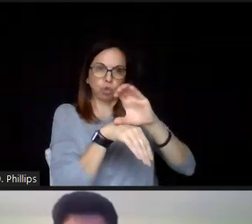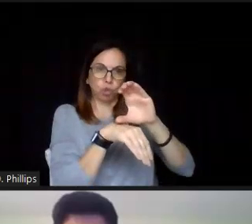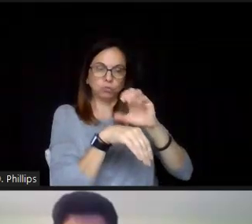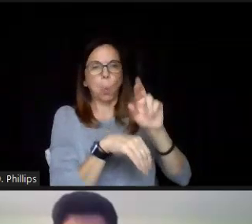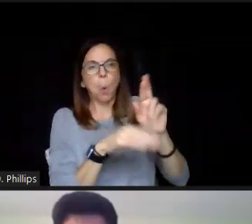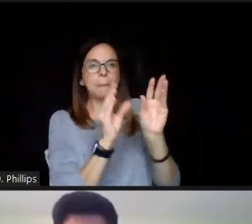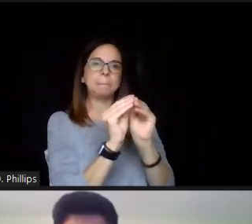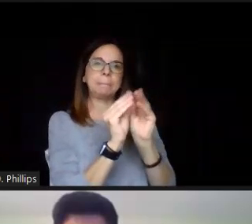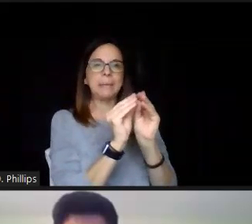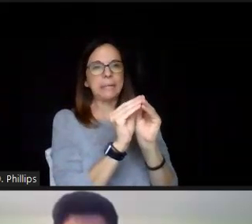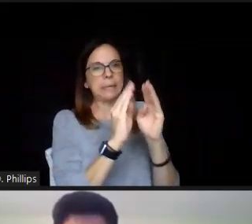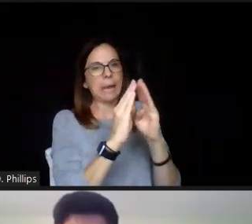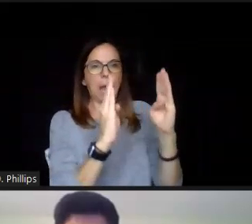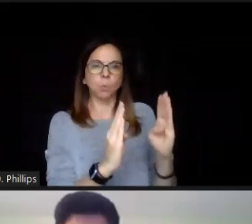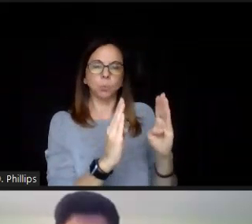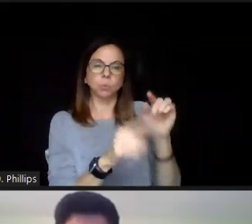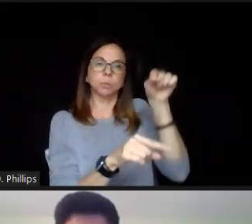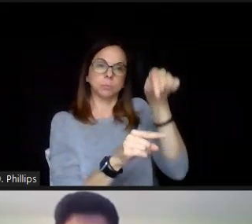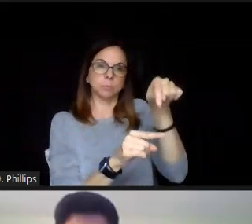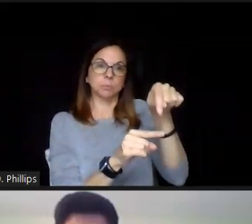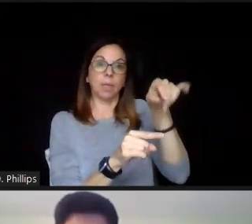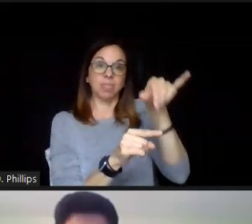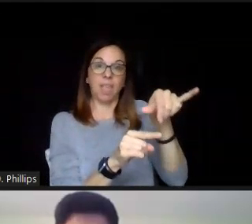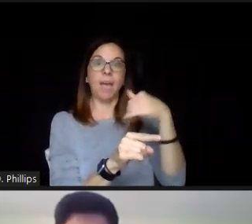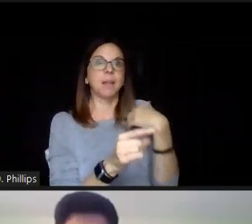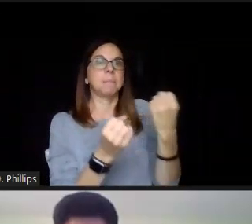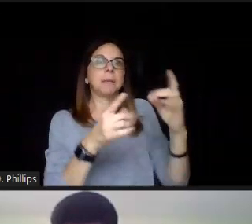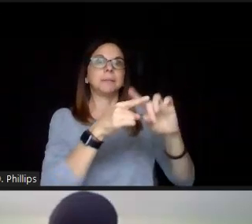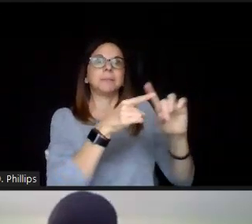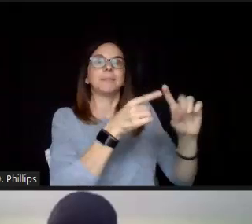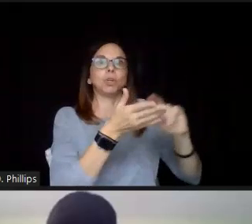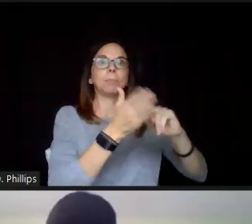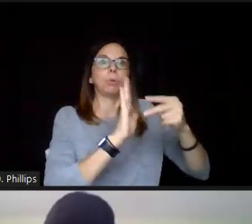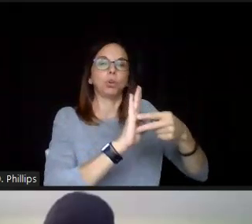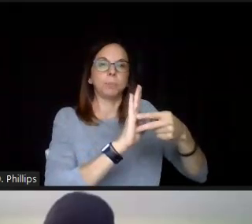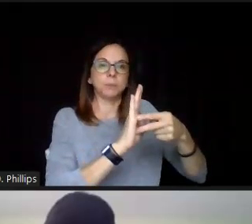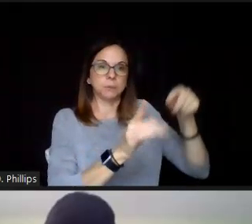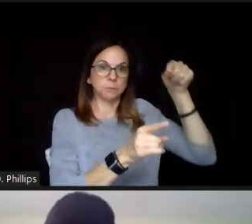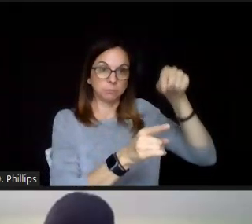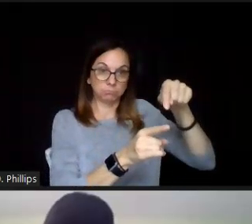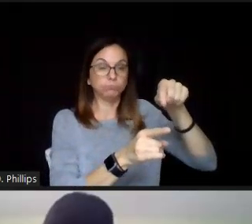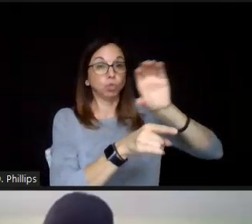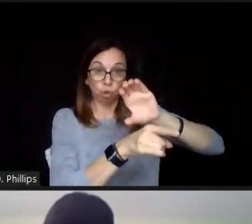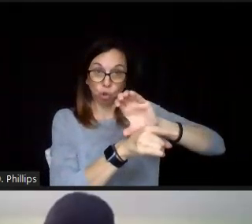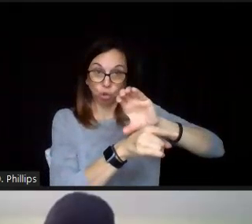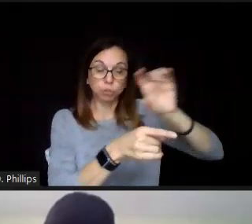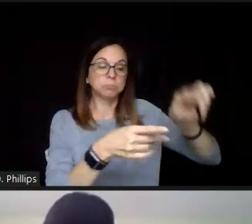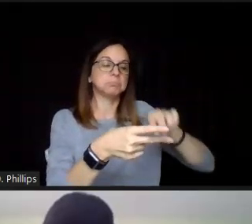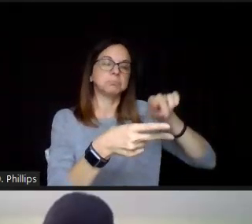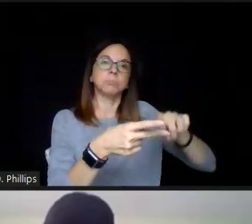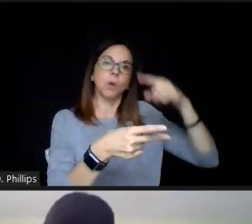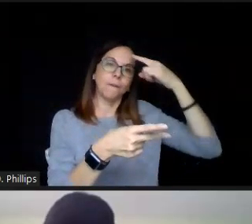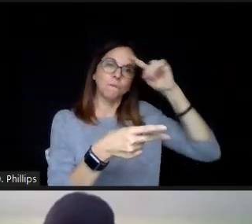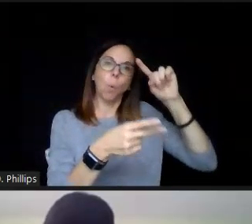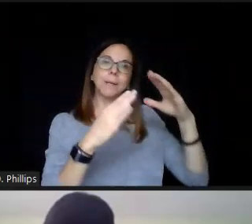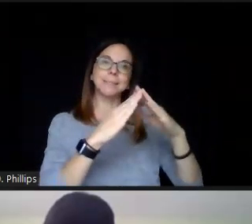meeting house, I should say, and that meeting house served many purposes. One, of course, was as a church, and the other was to